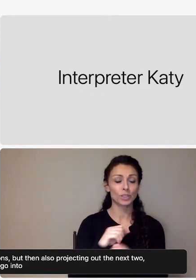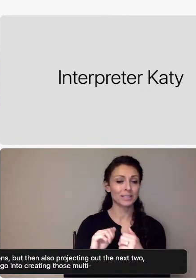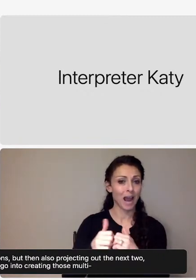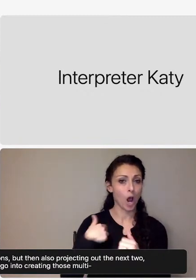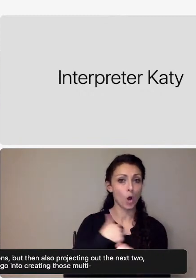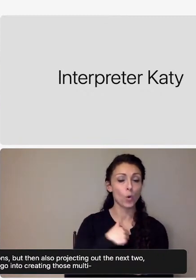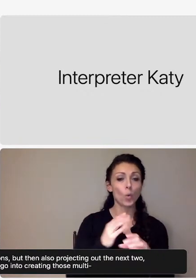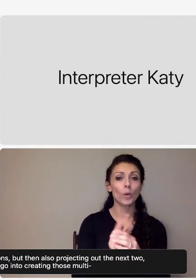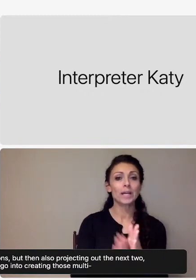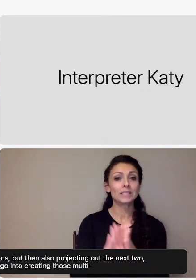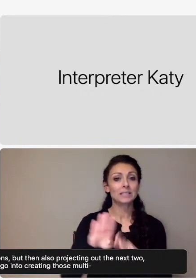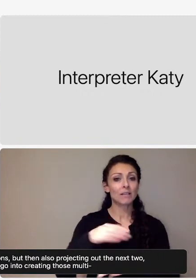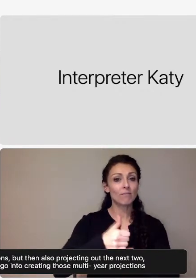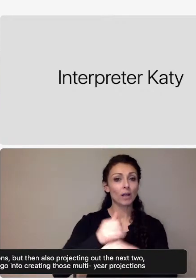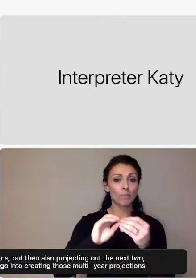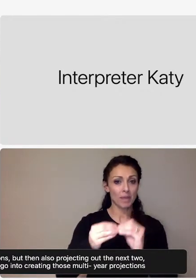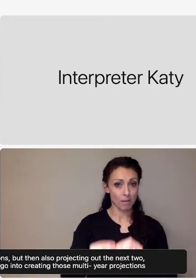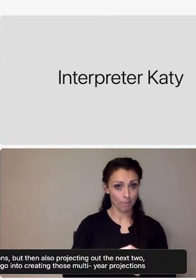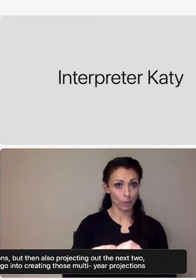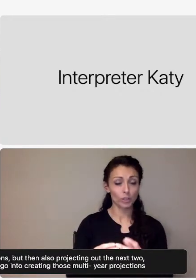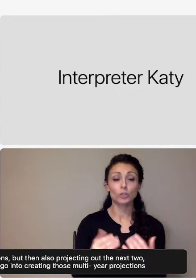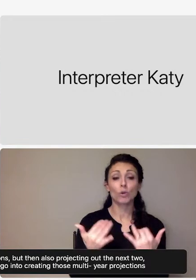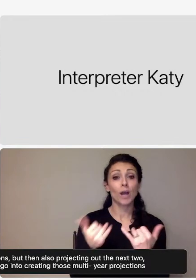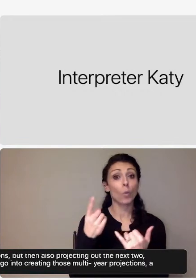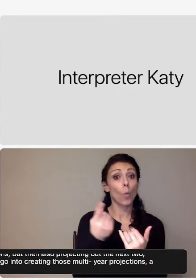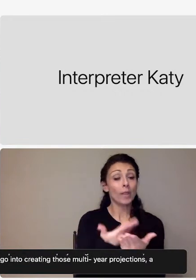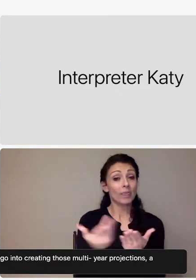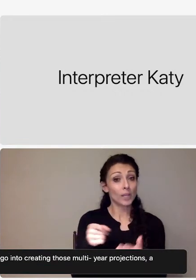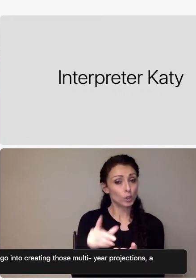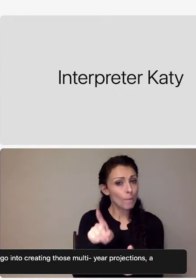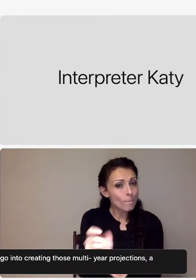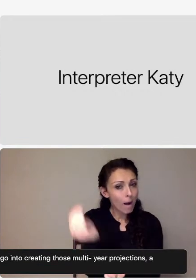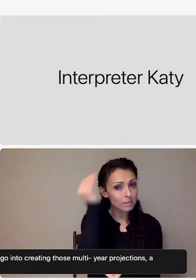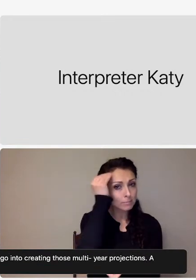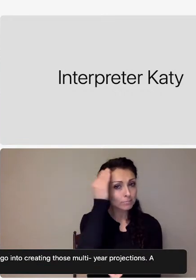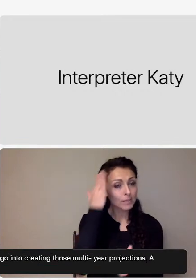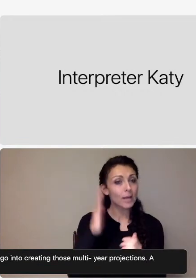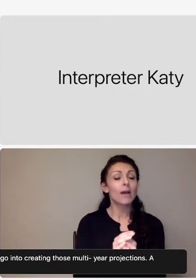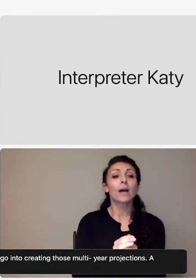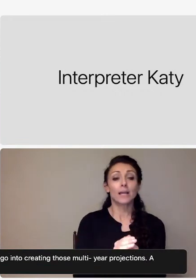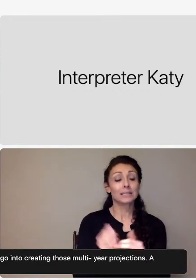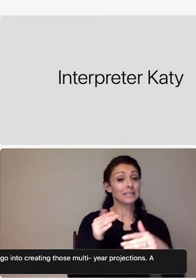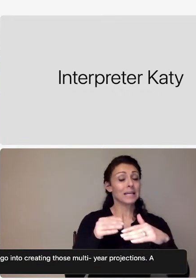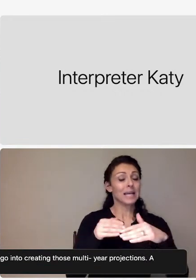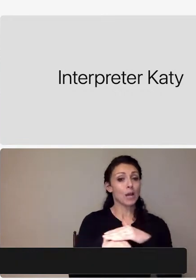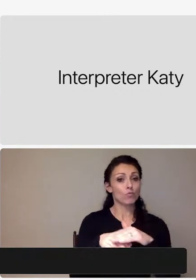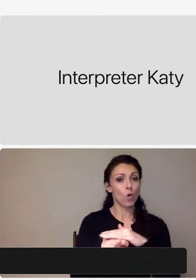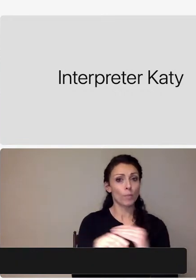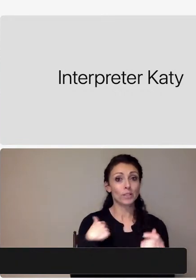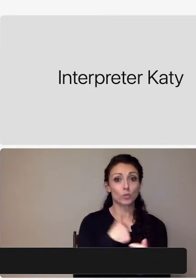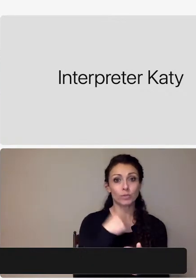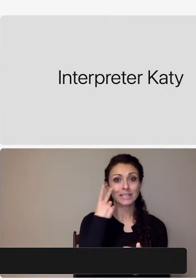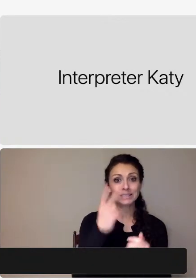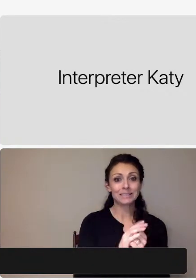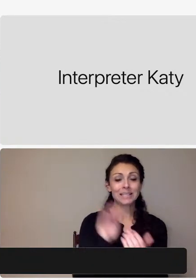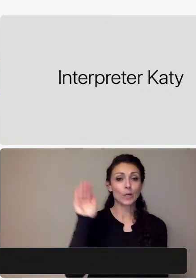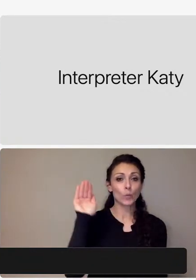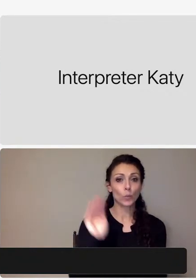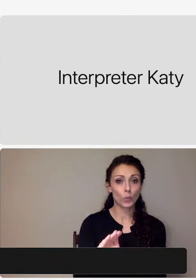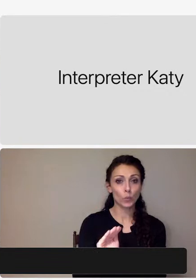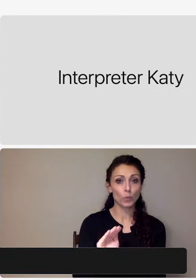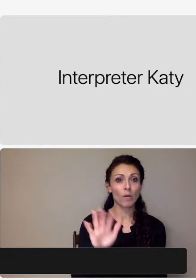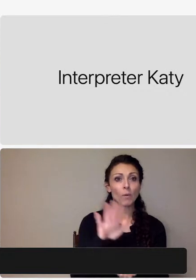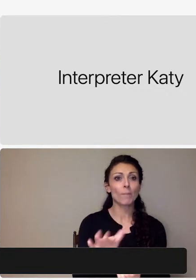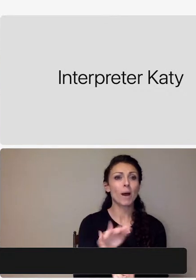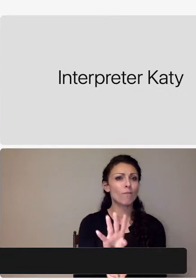projections a particular note is the enrollment we can see a decrease each year of about 400 or